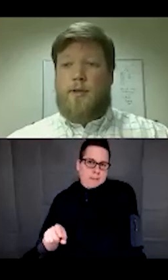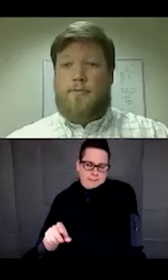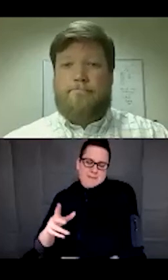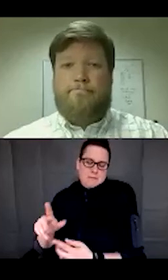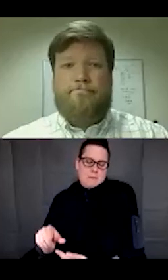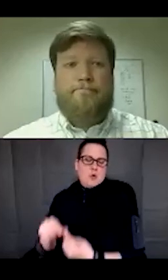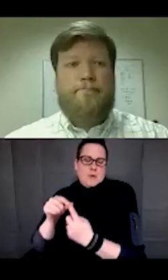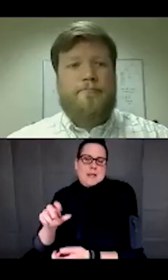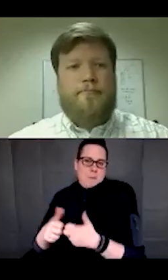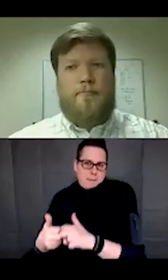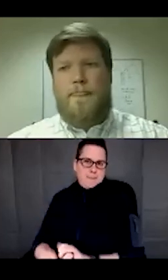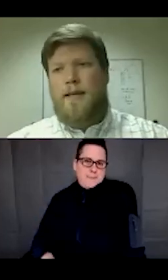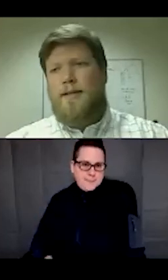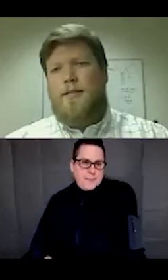is dealing with.